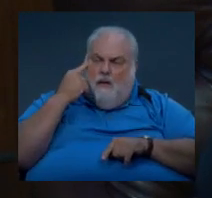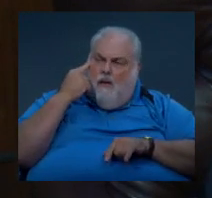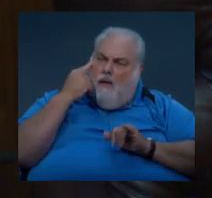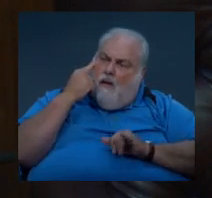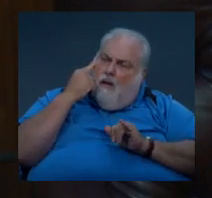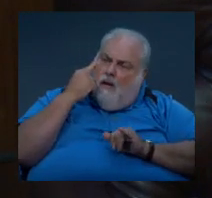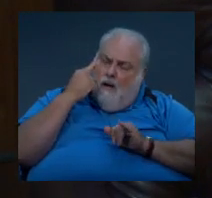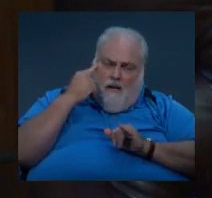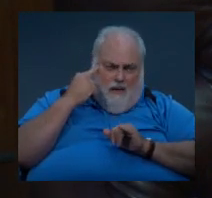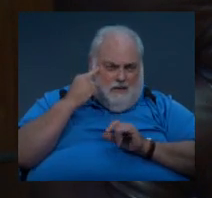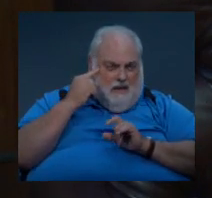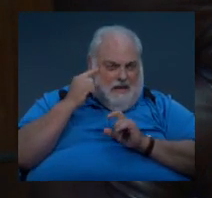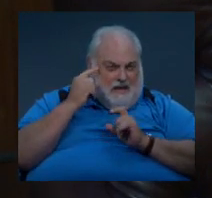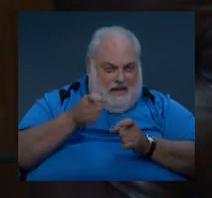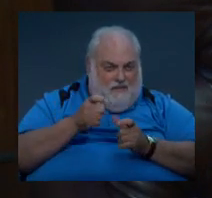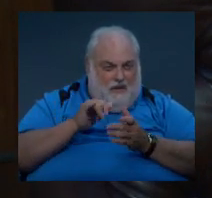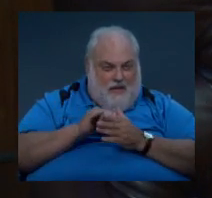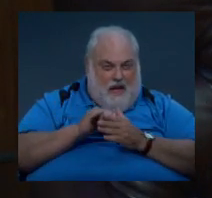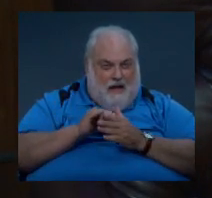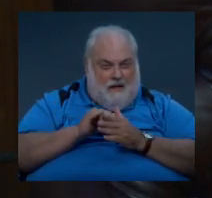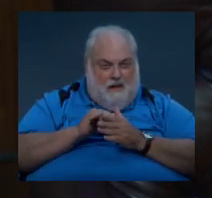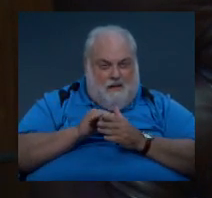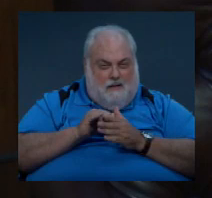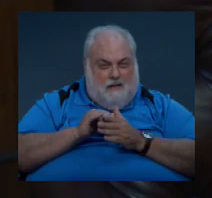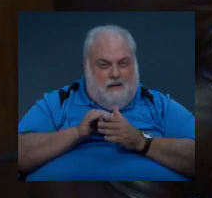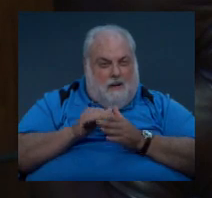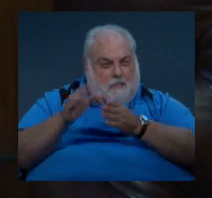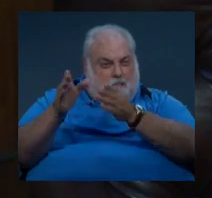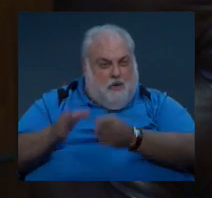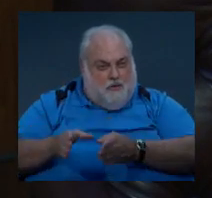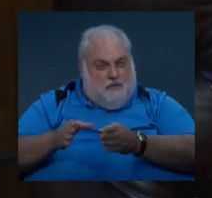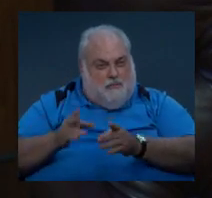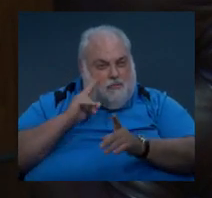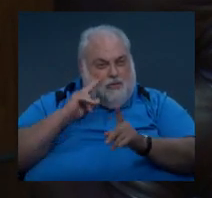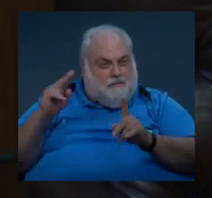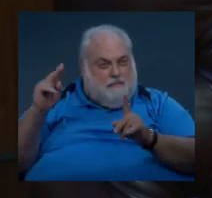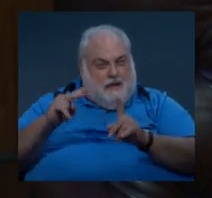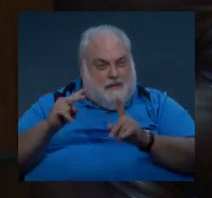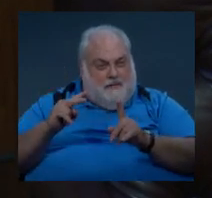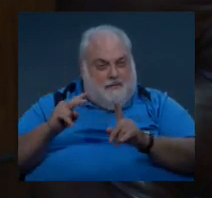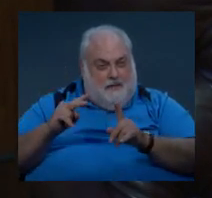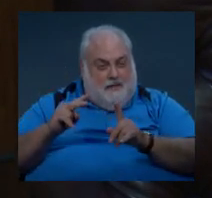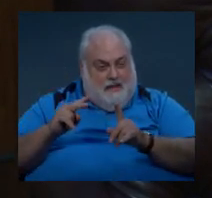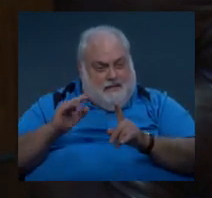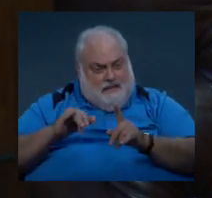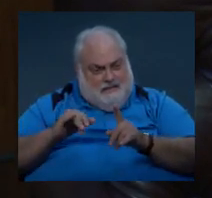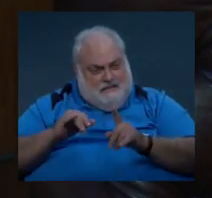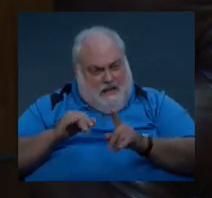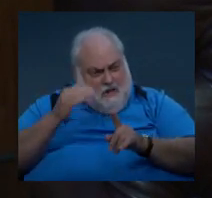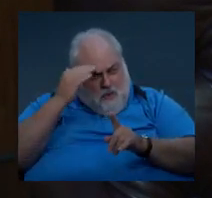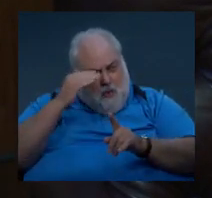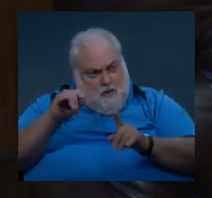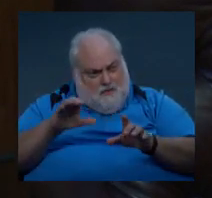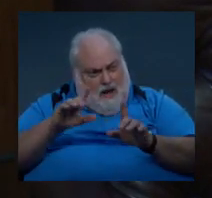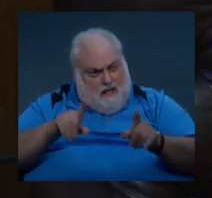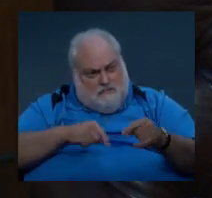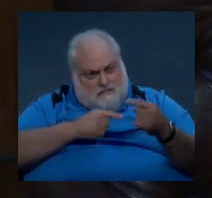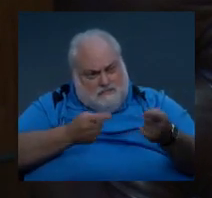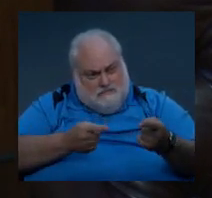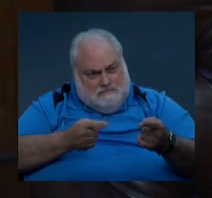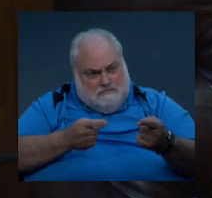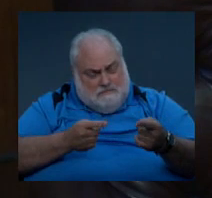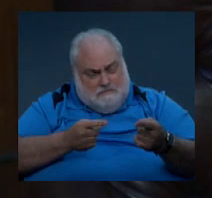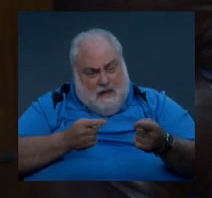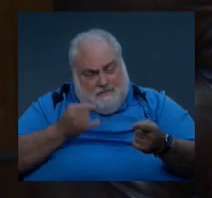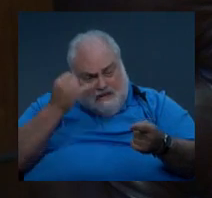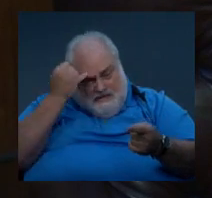kind of be that outstanding person that says, well, I know we've done it this way, but why don't we look at something different? I think